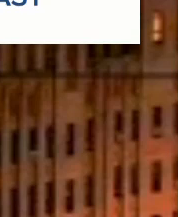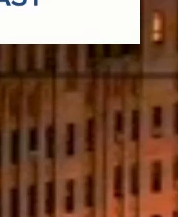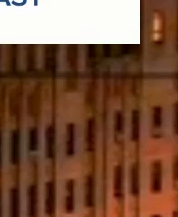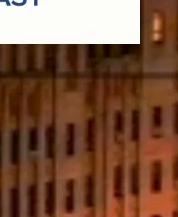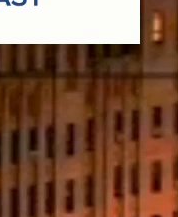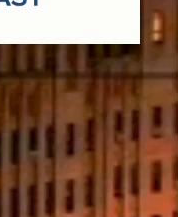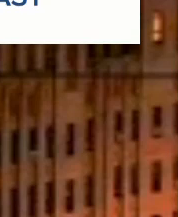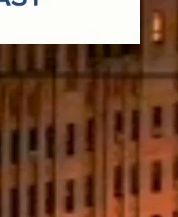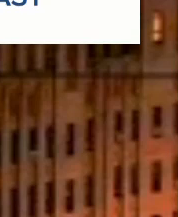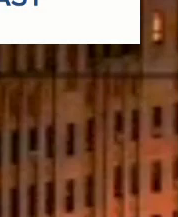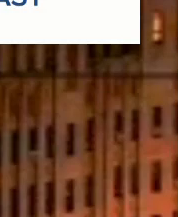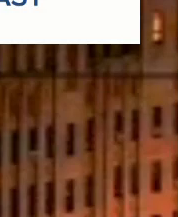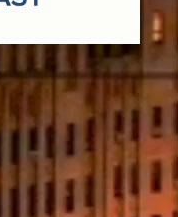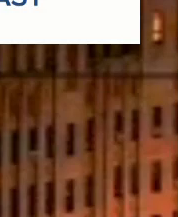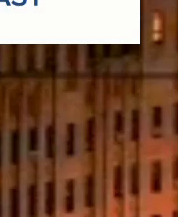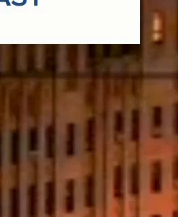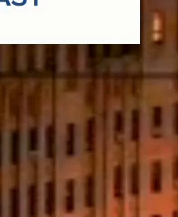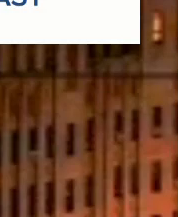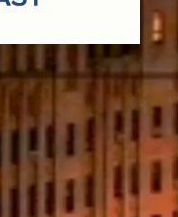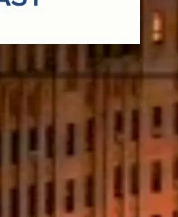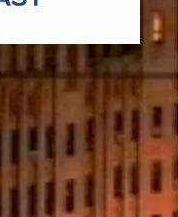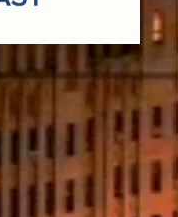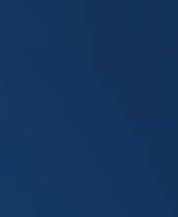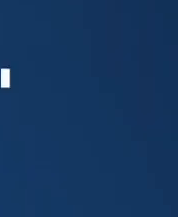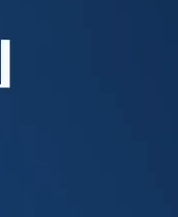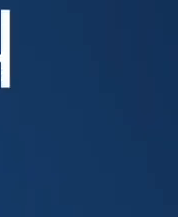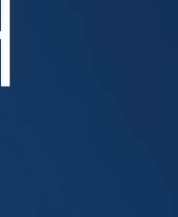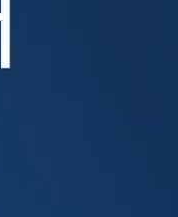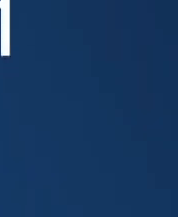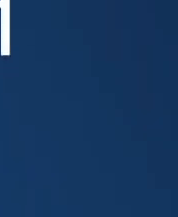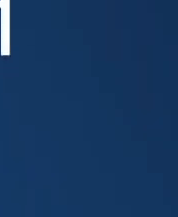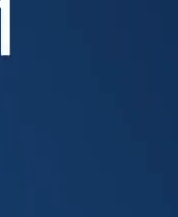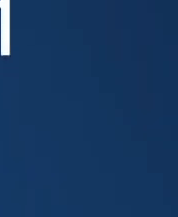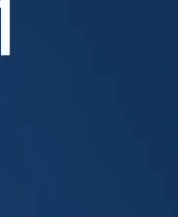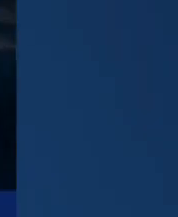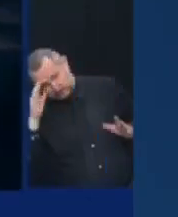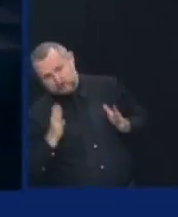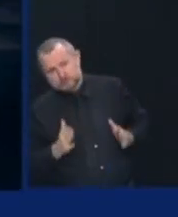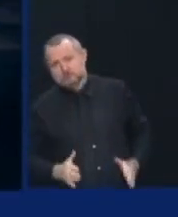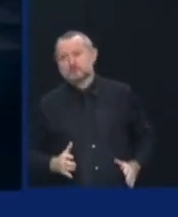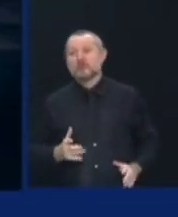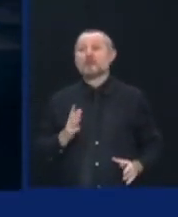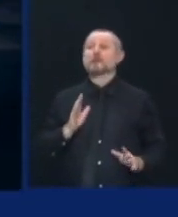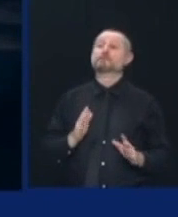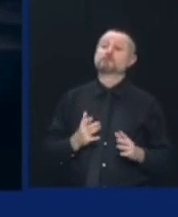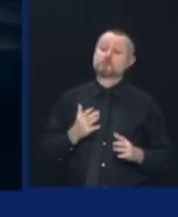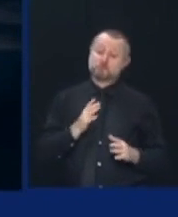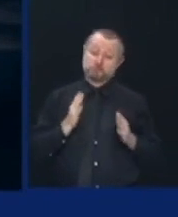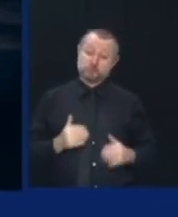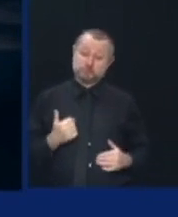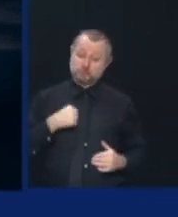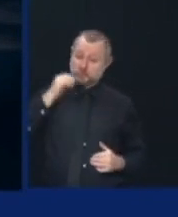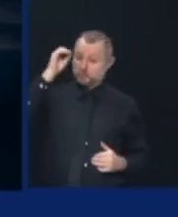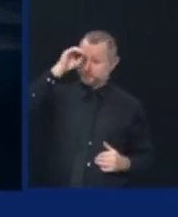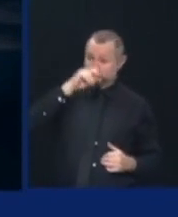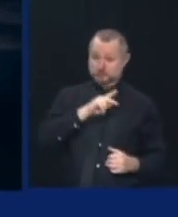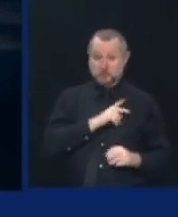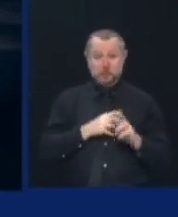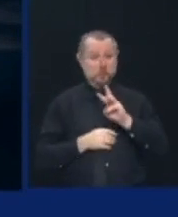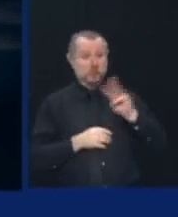what this summer could look like if people stay safe. Western New York